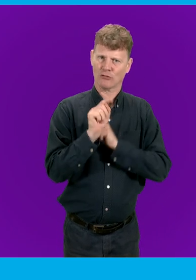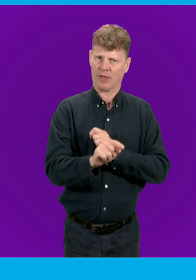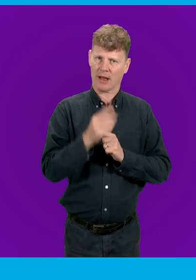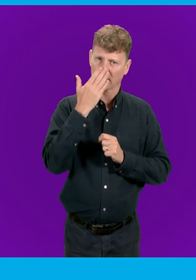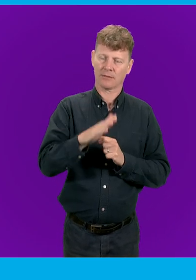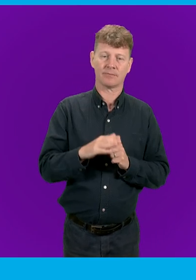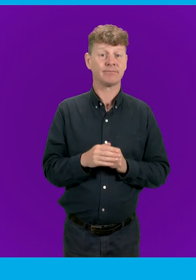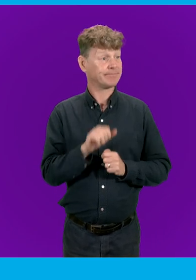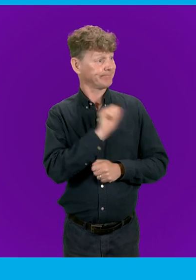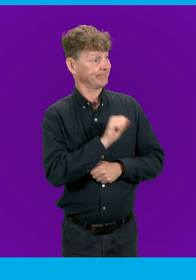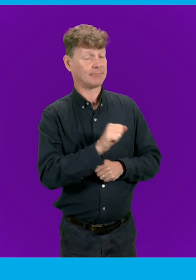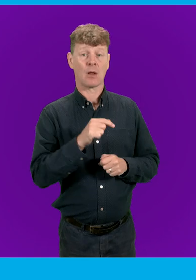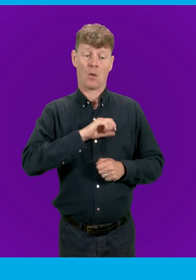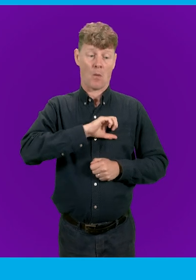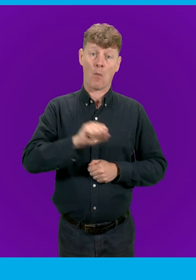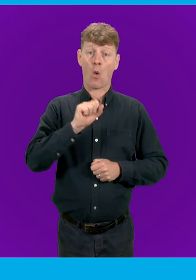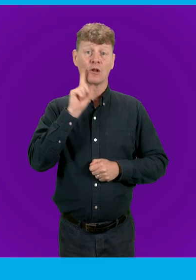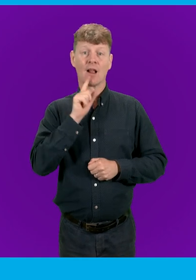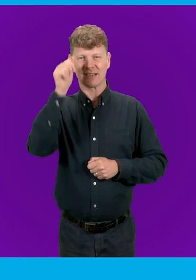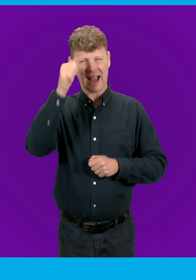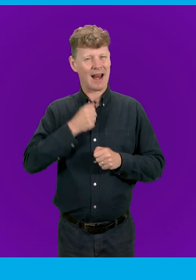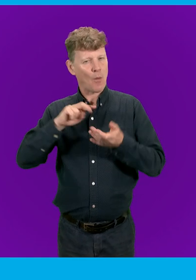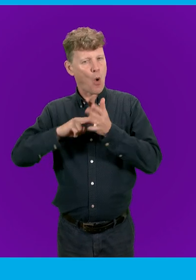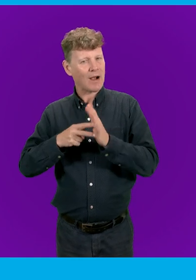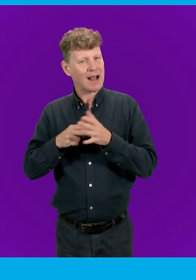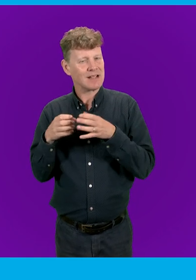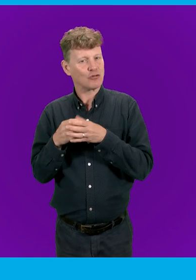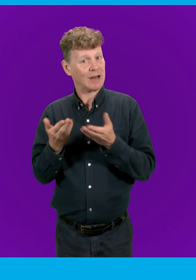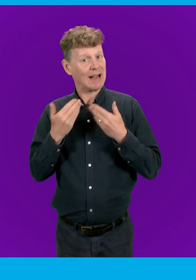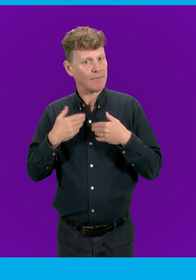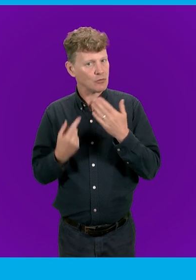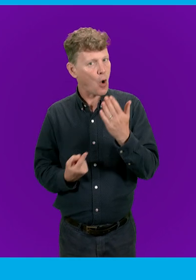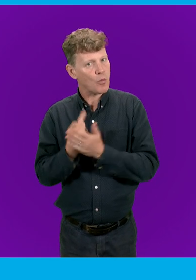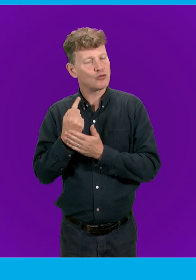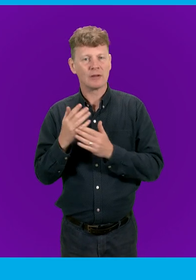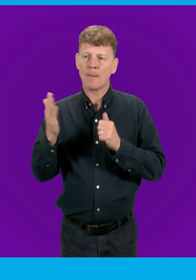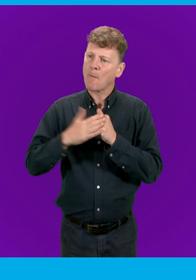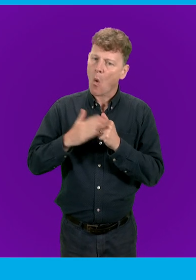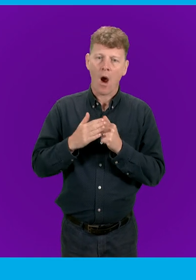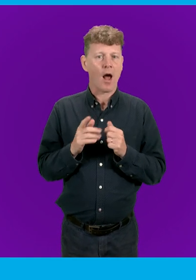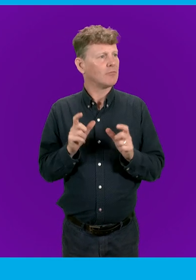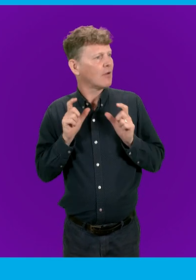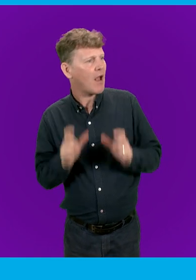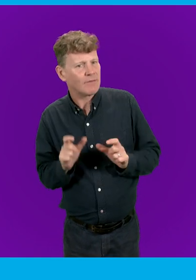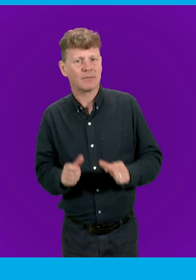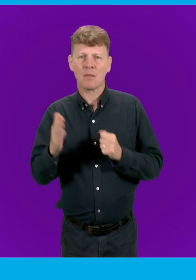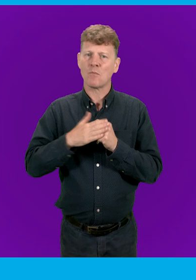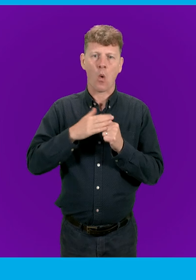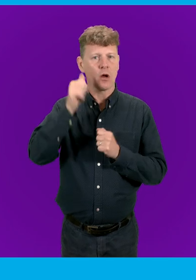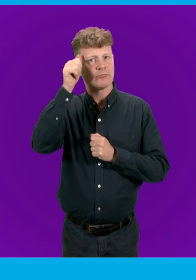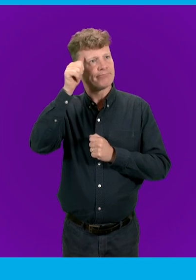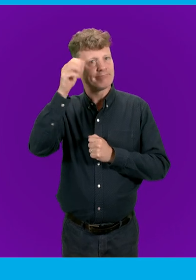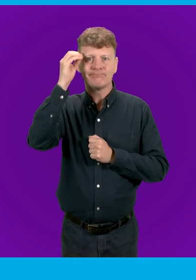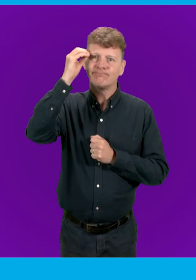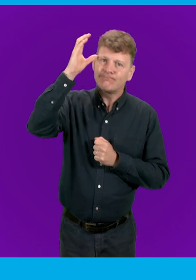especially with Bold Girls Ken, it gave us the opportunity to get more comfortable and get more knowledgeable, because I